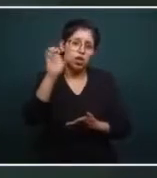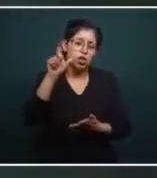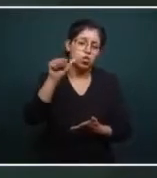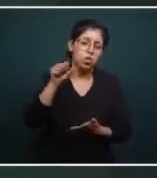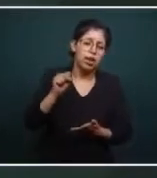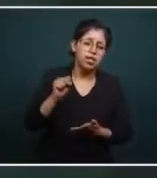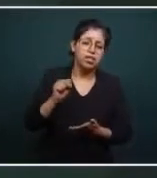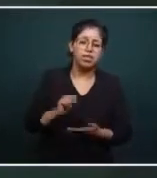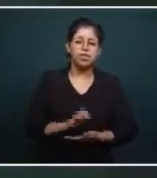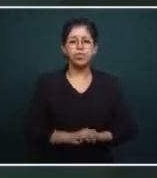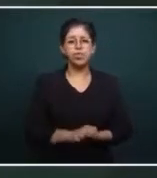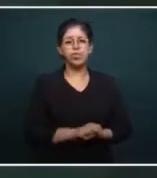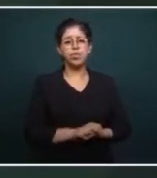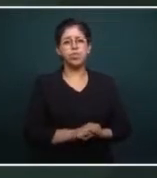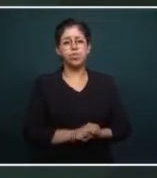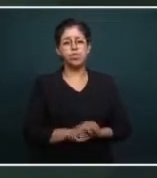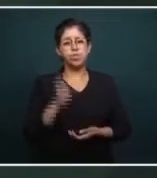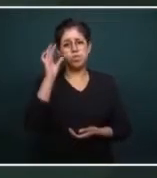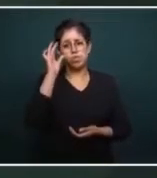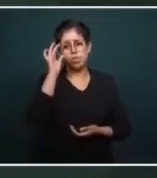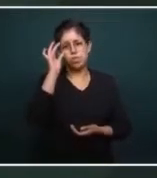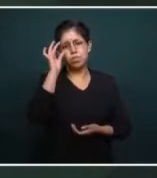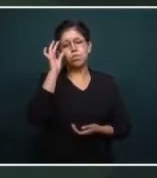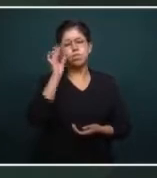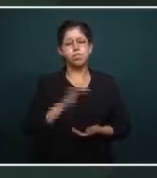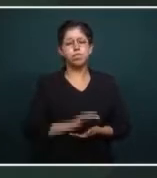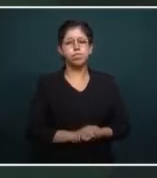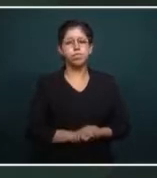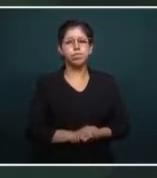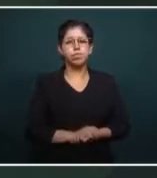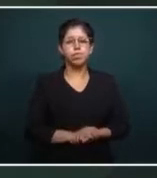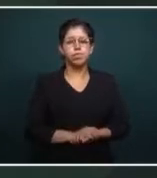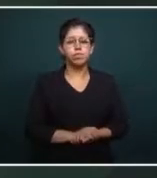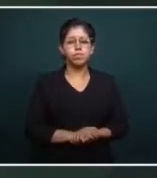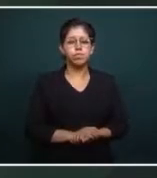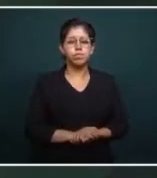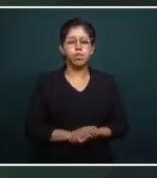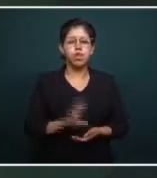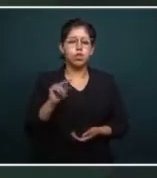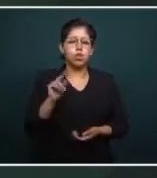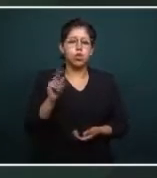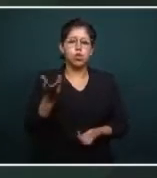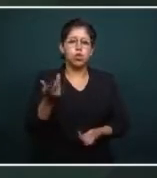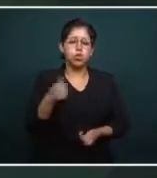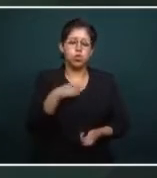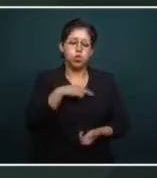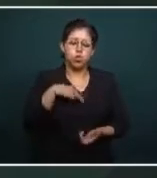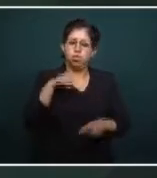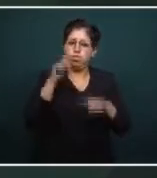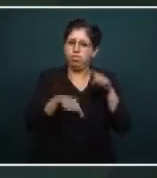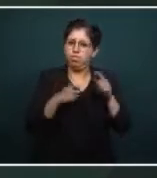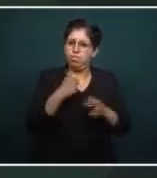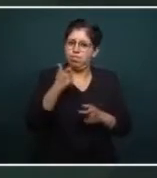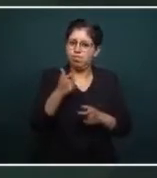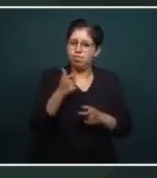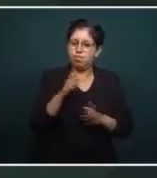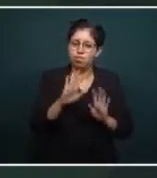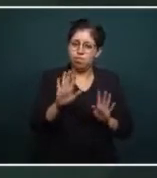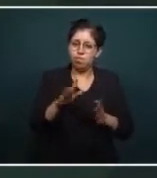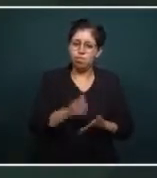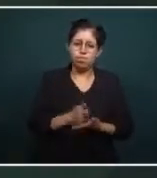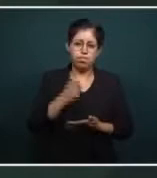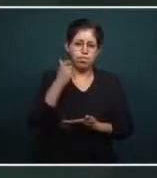sus recursos, their funds, no administrados ni not siquiera administrated, mensualmente, not